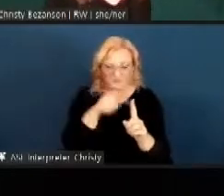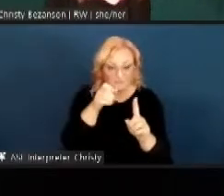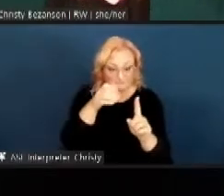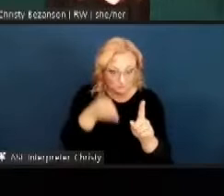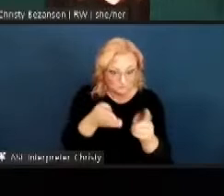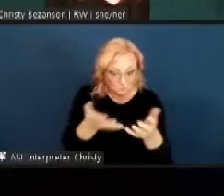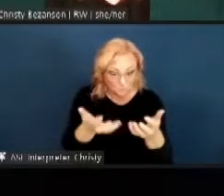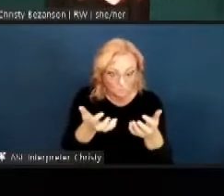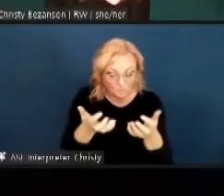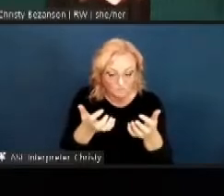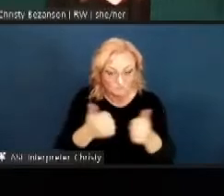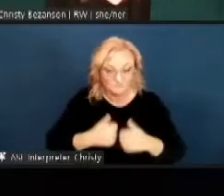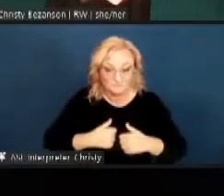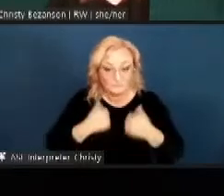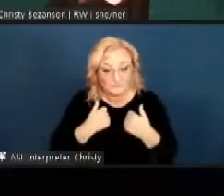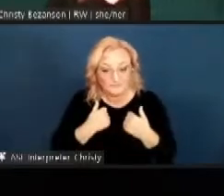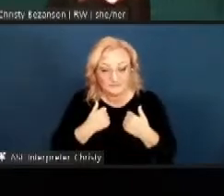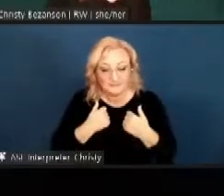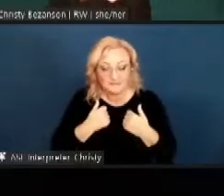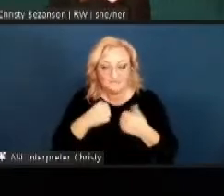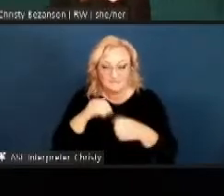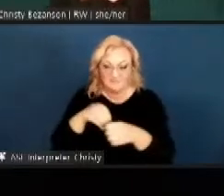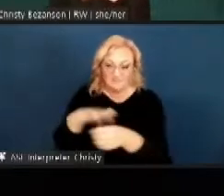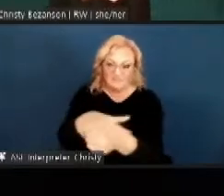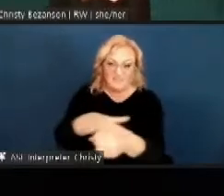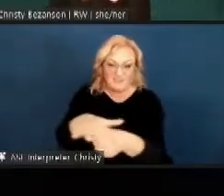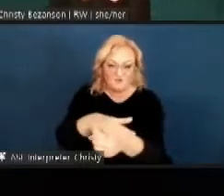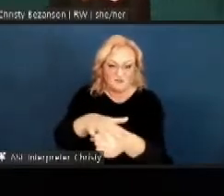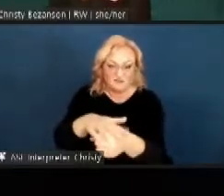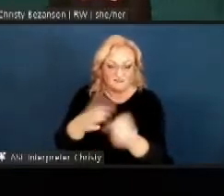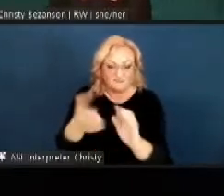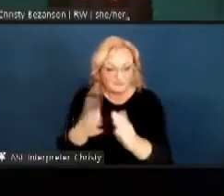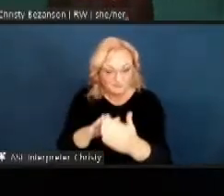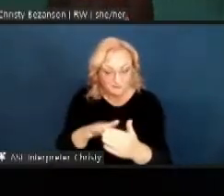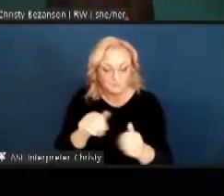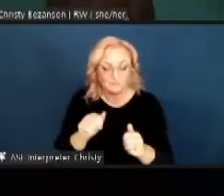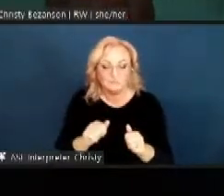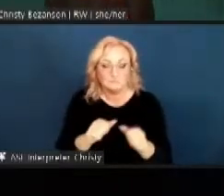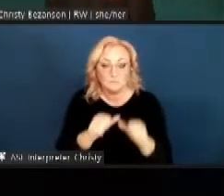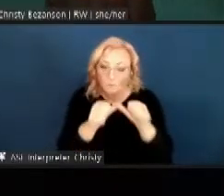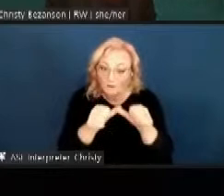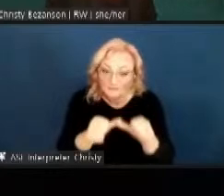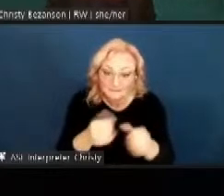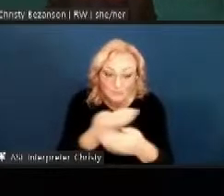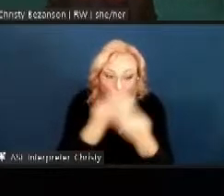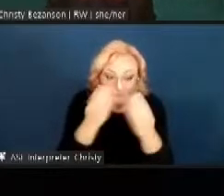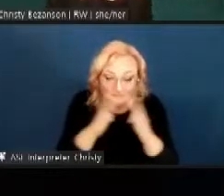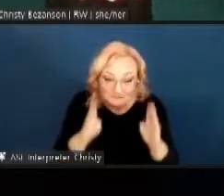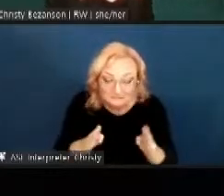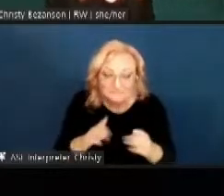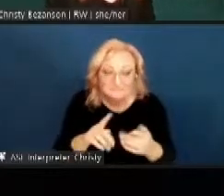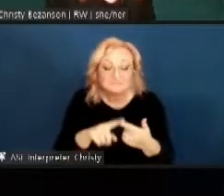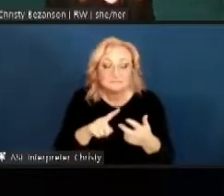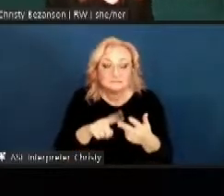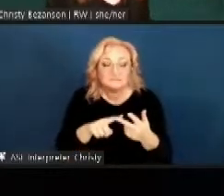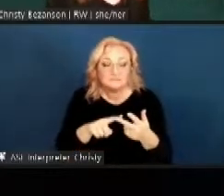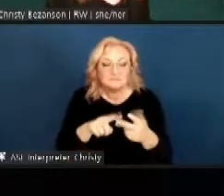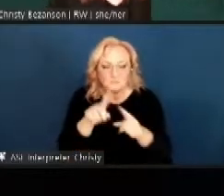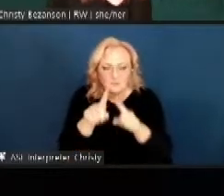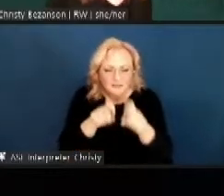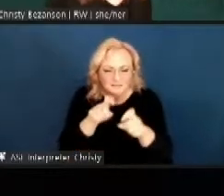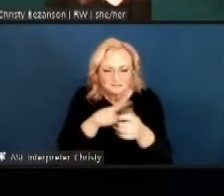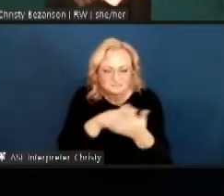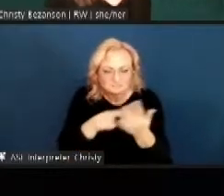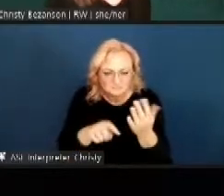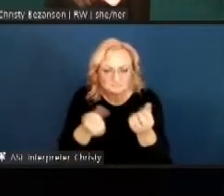want to live in this part of town? Have they been chronically homeless? Are they, so asking a